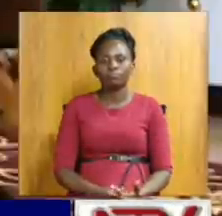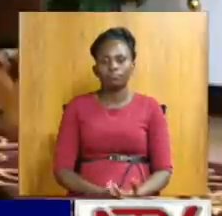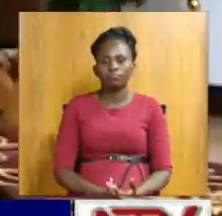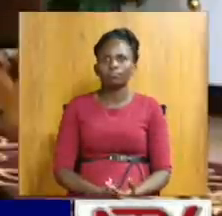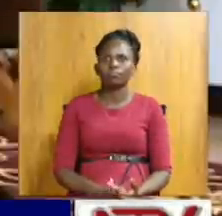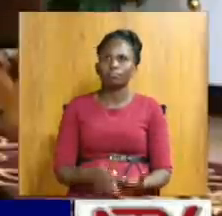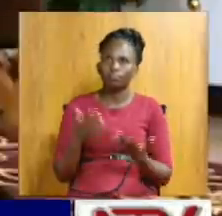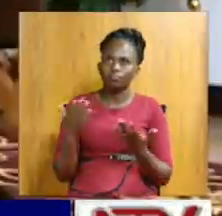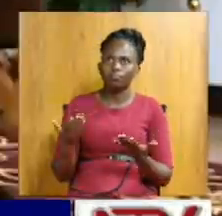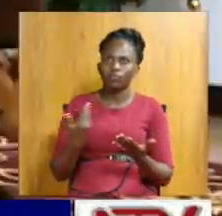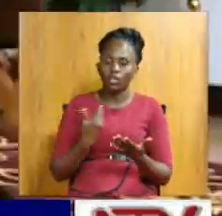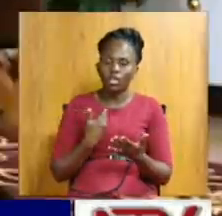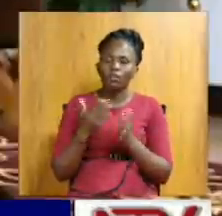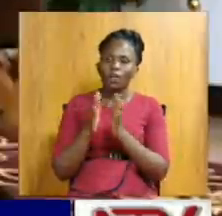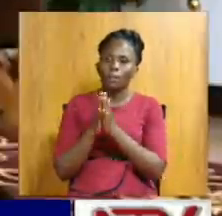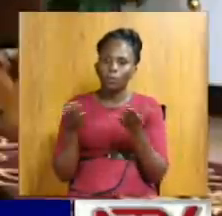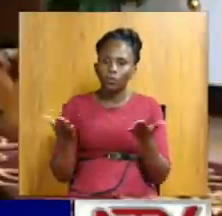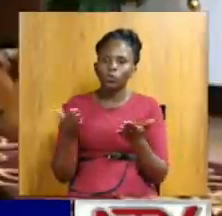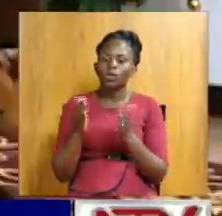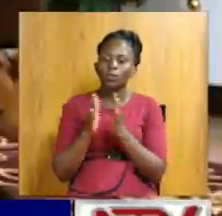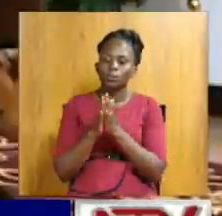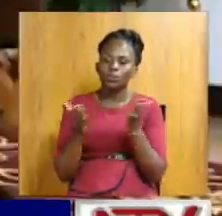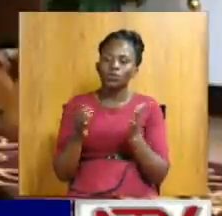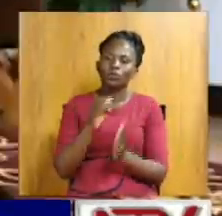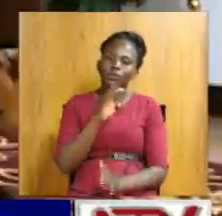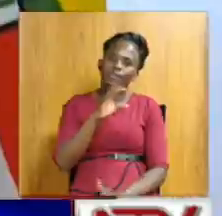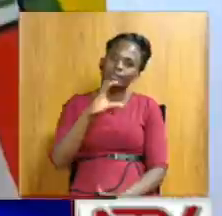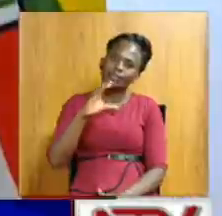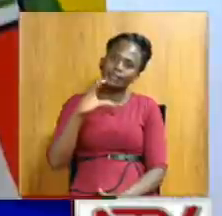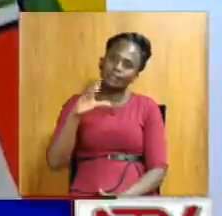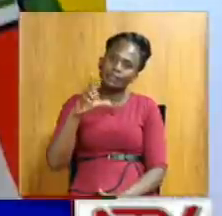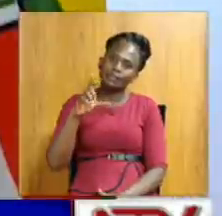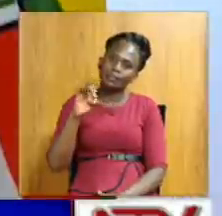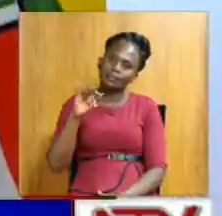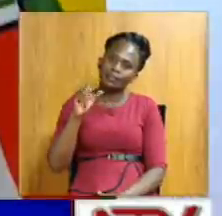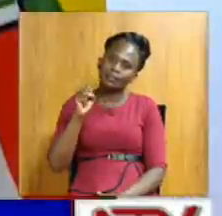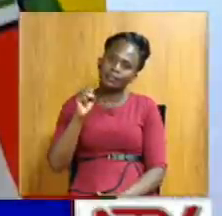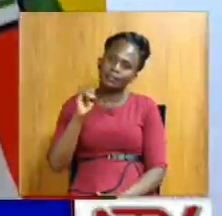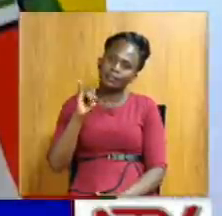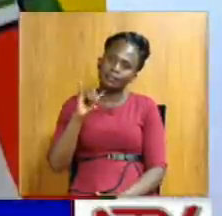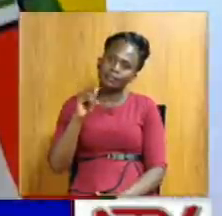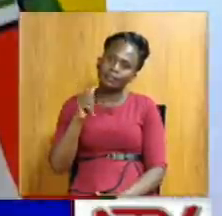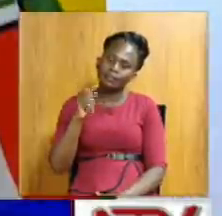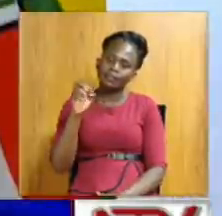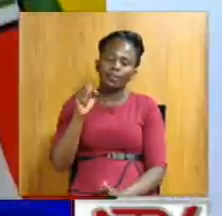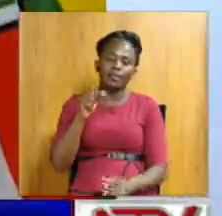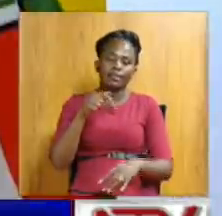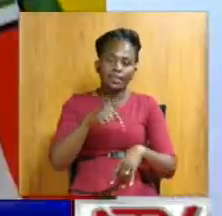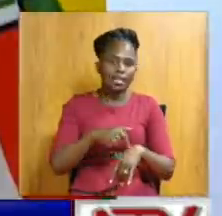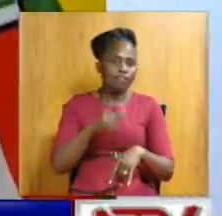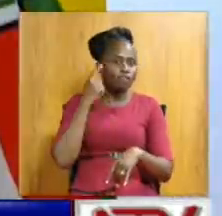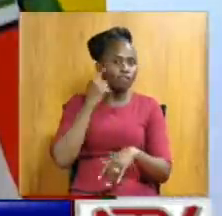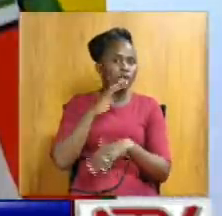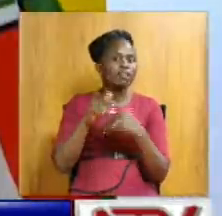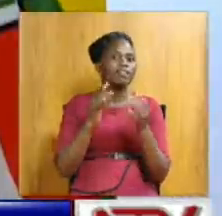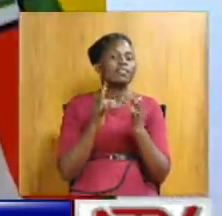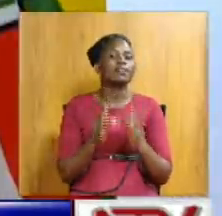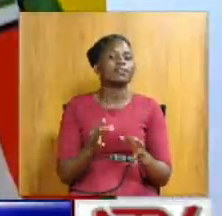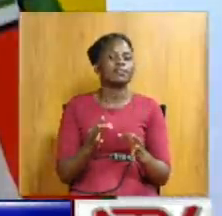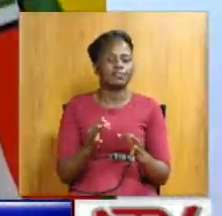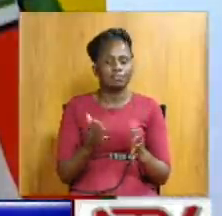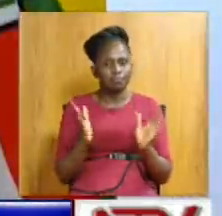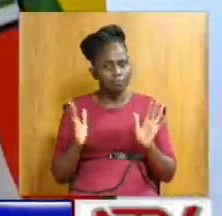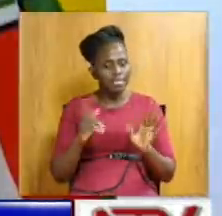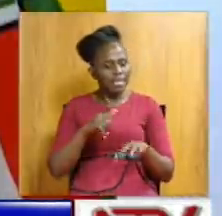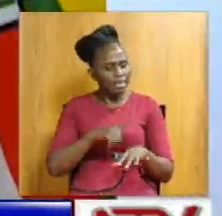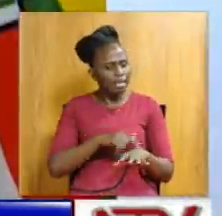the book of Ecclesiastes says there is time for everything. There is time for everything. This is really